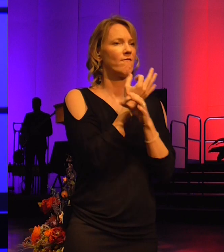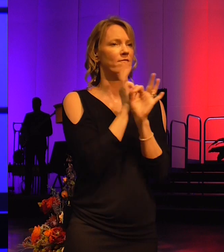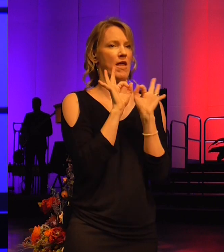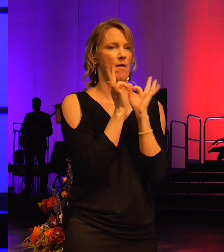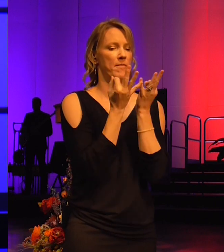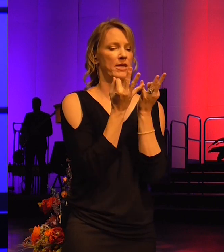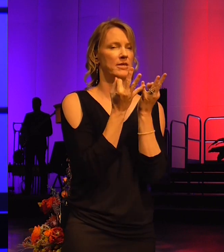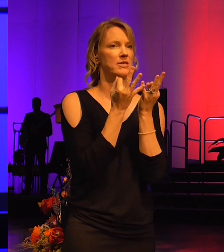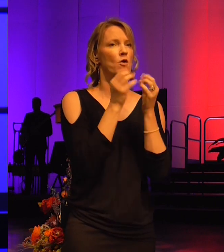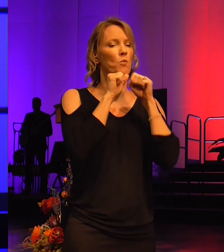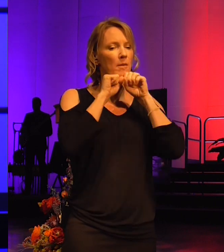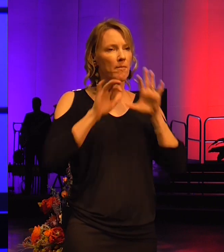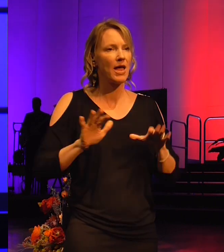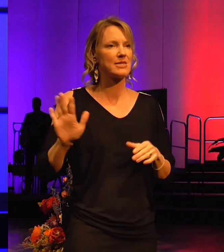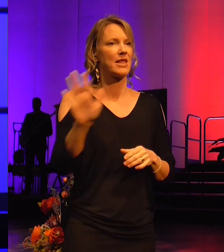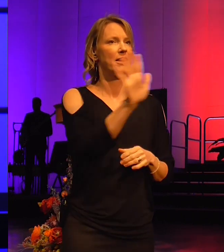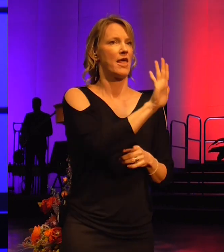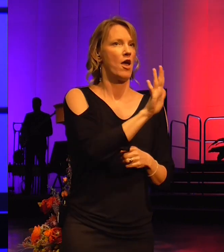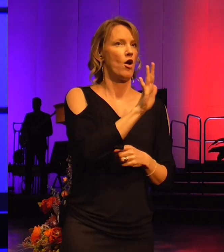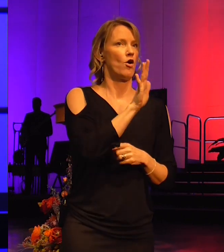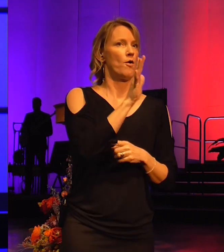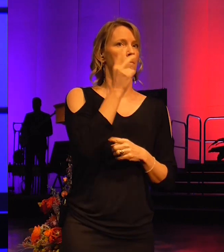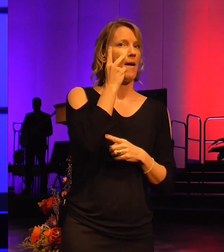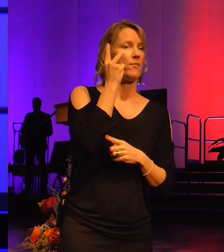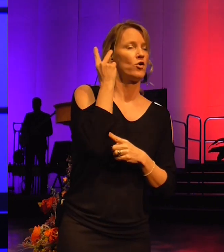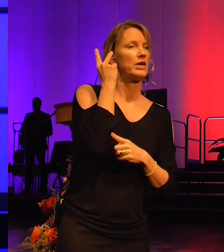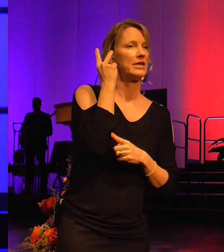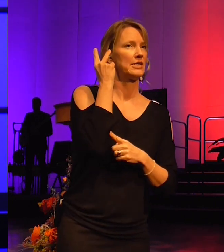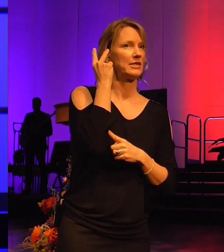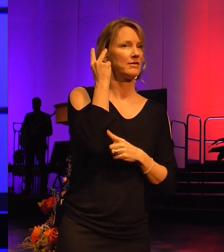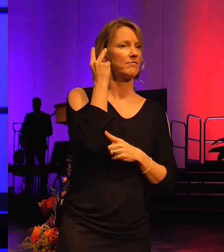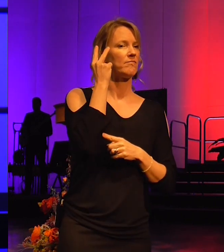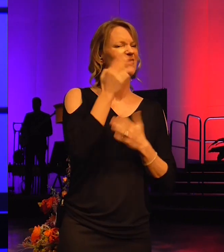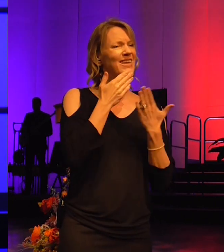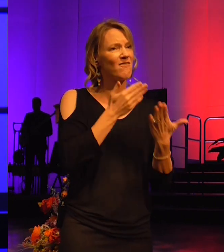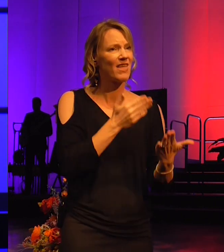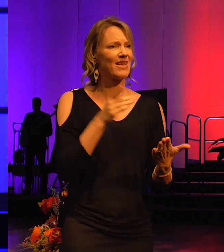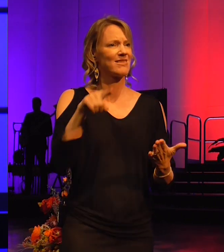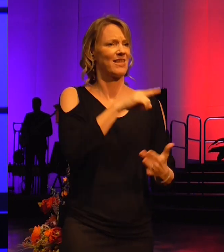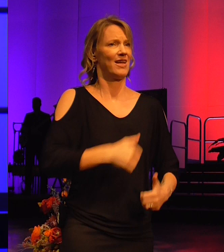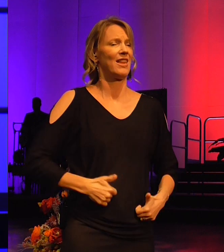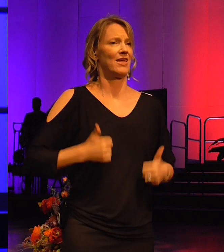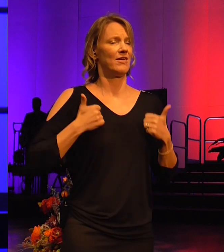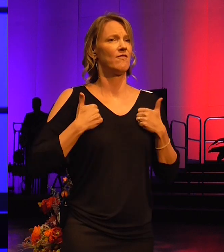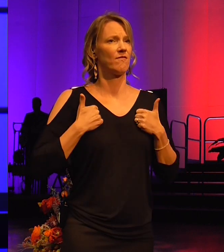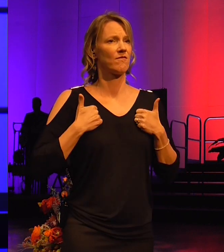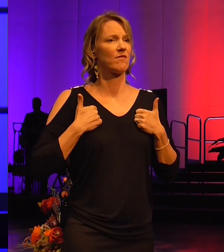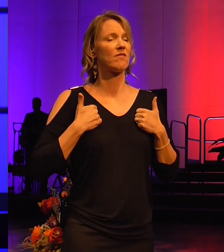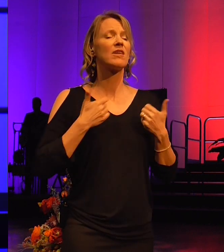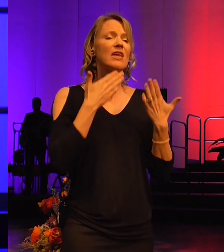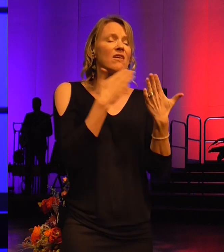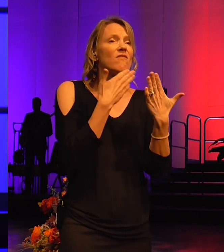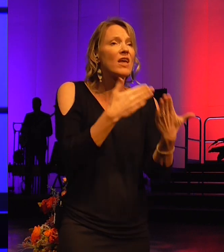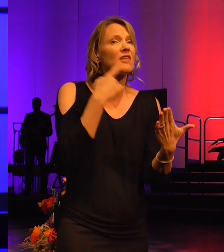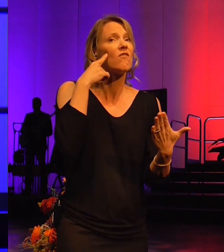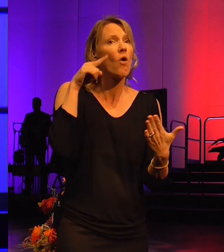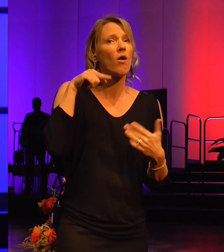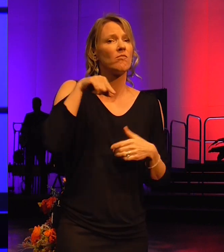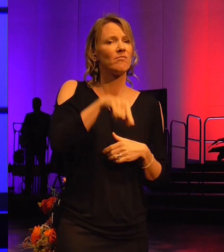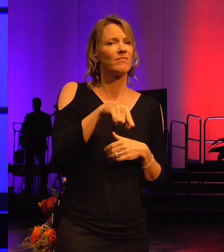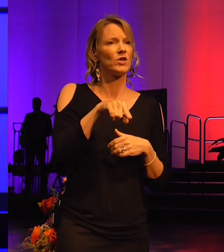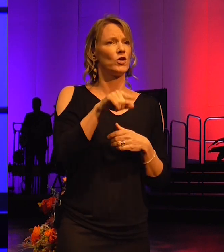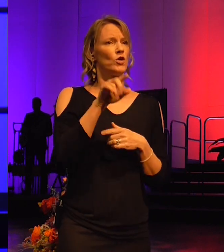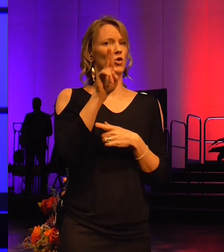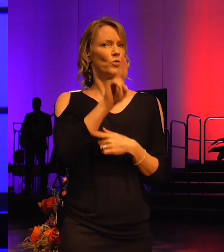families. We bless the memories. We give thanks that they lived. And I give thanks for